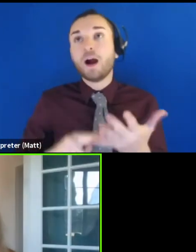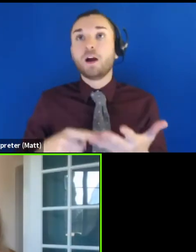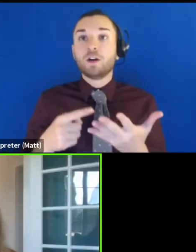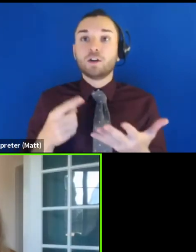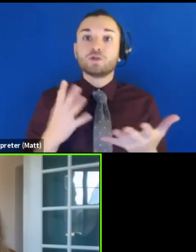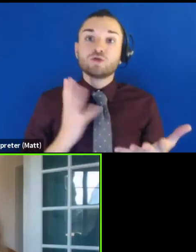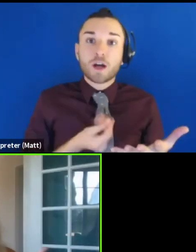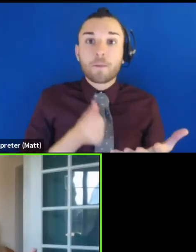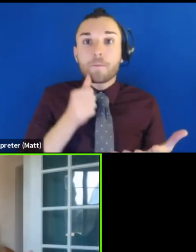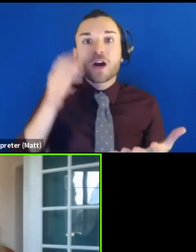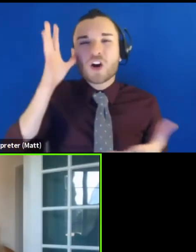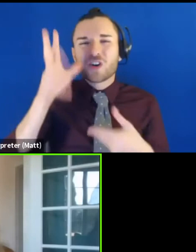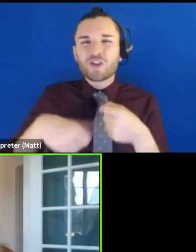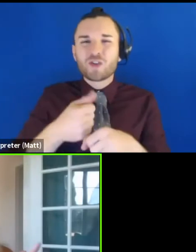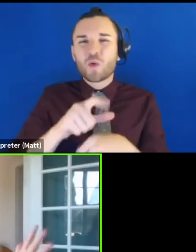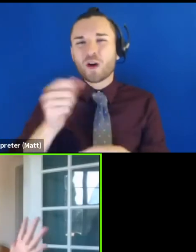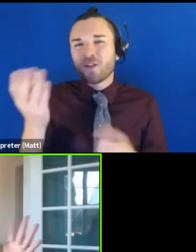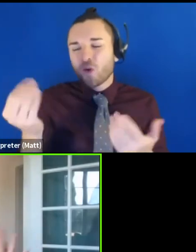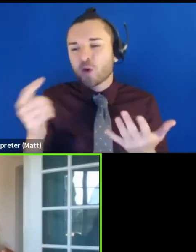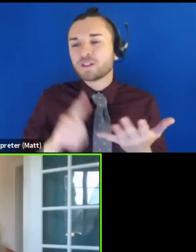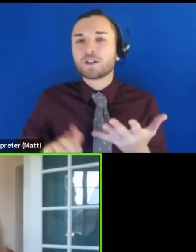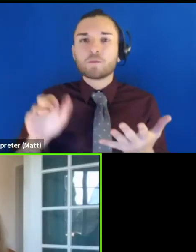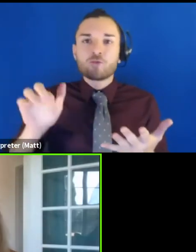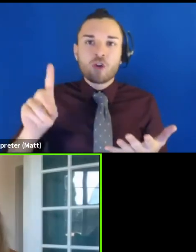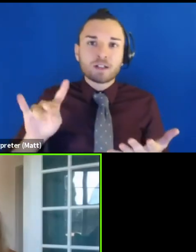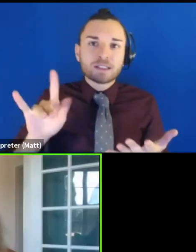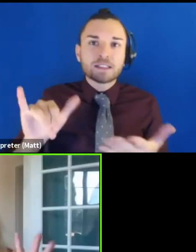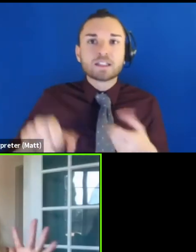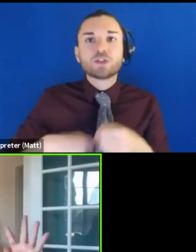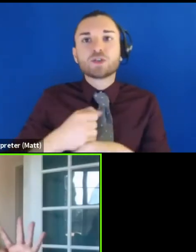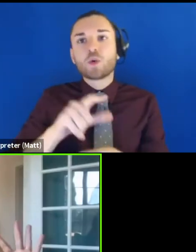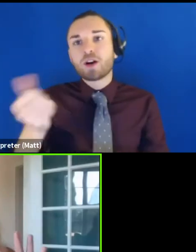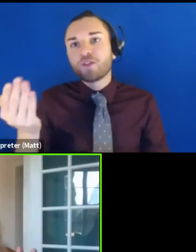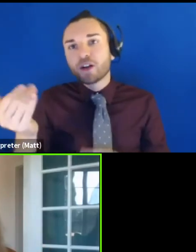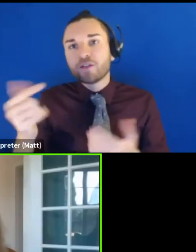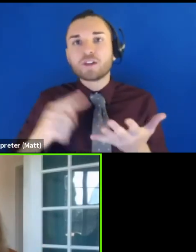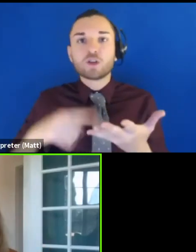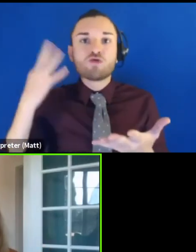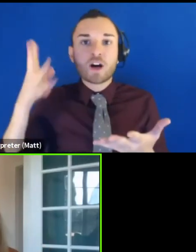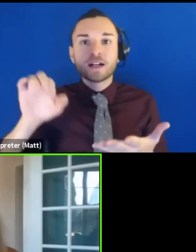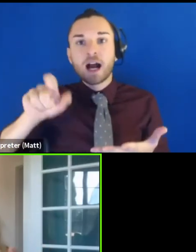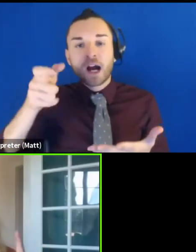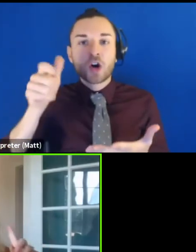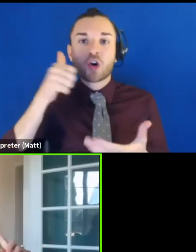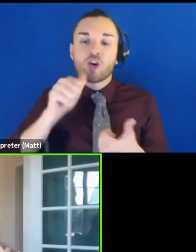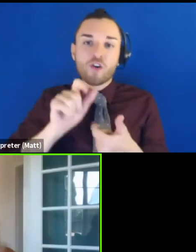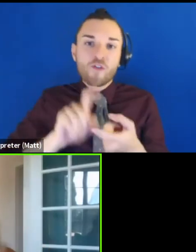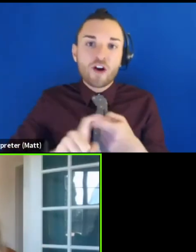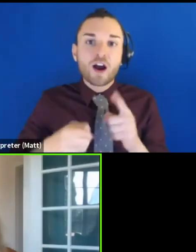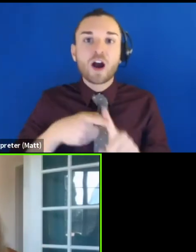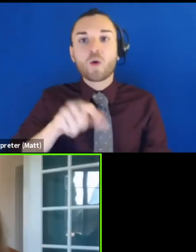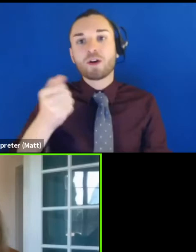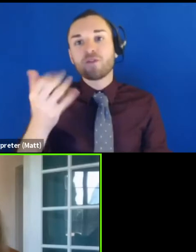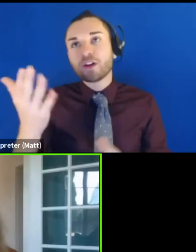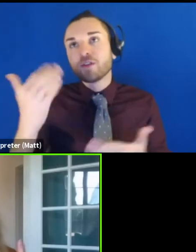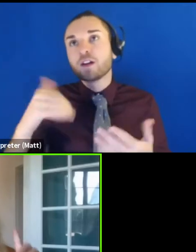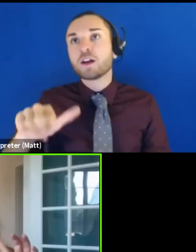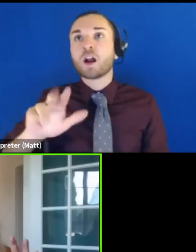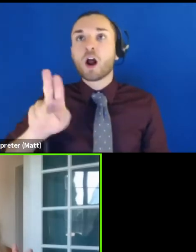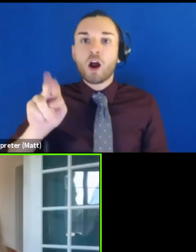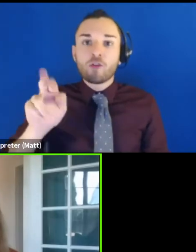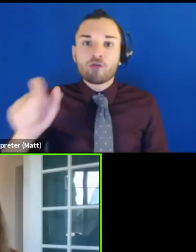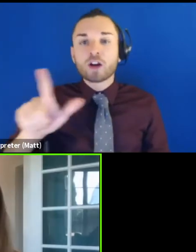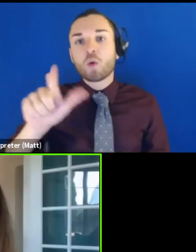in 2014, Broad City in 2015, Crazy Ex-Girlfriend 2015, Unreal 2015, Grace and